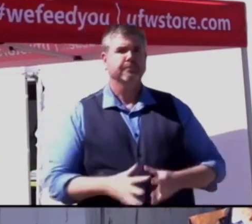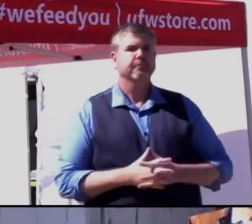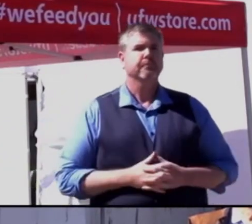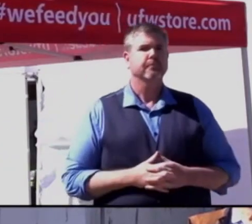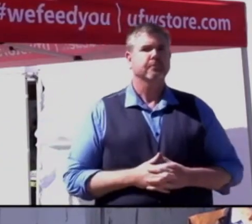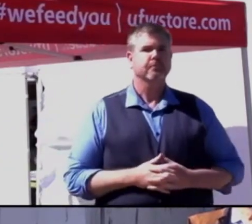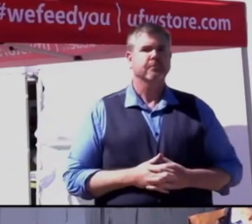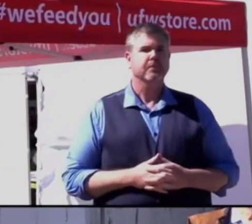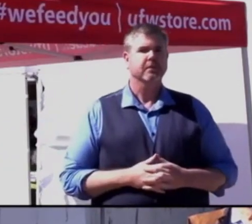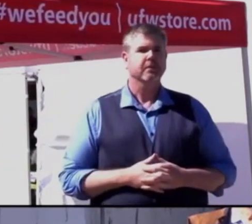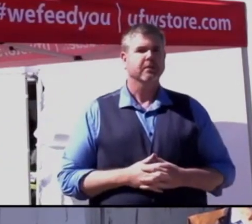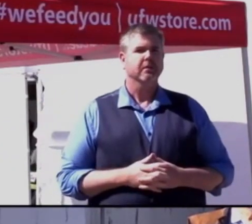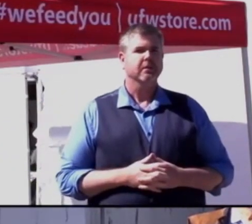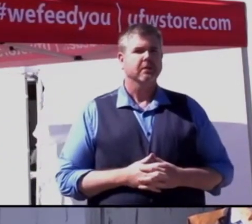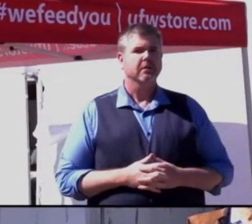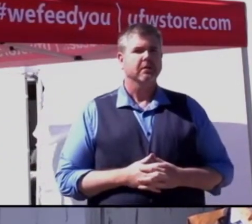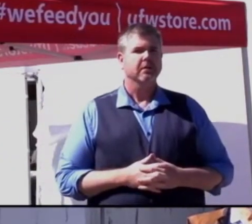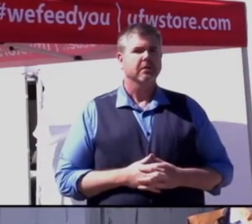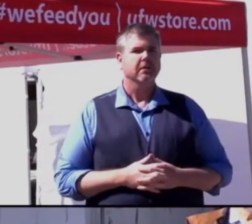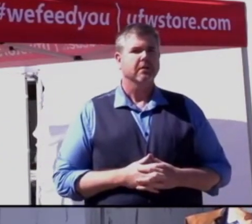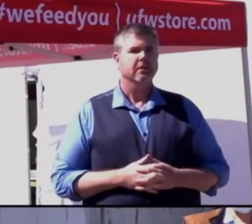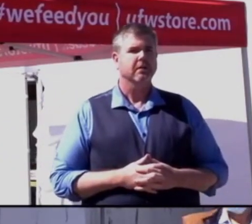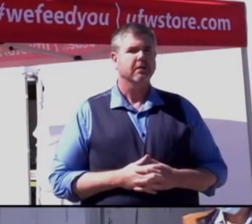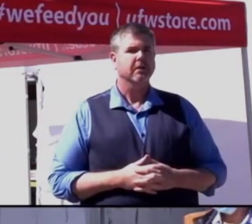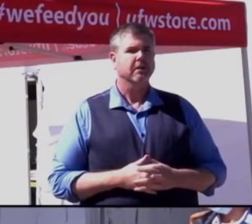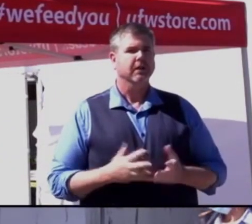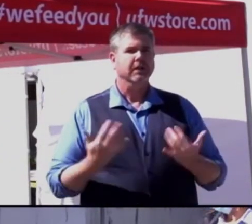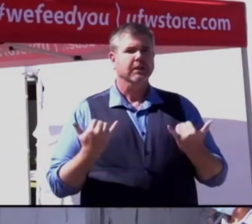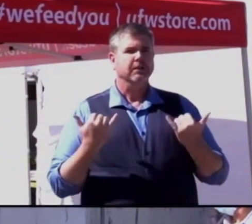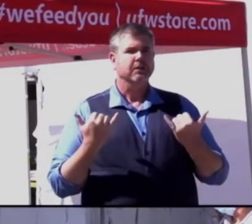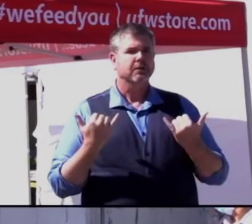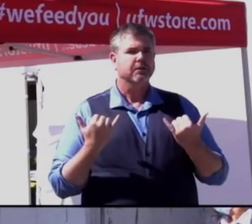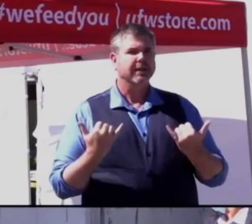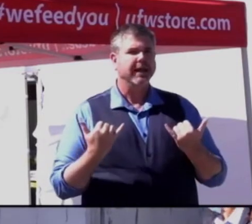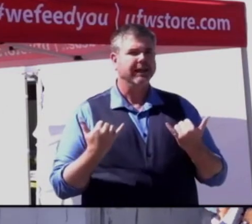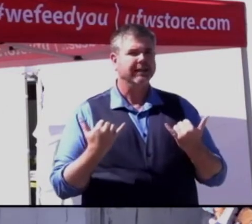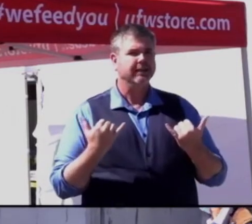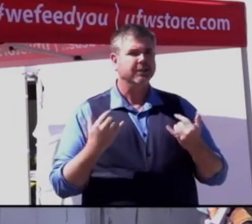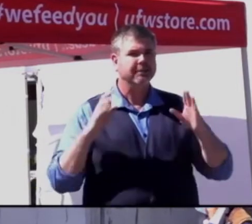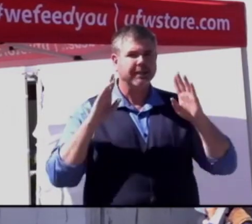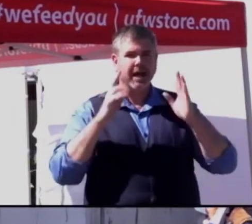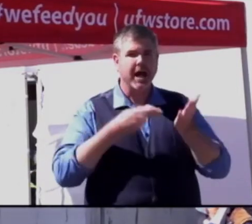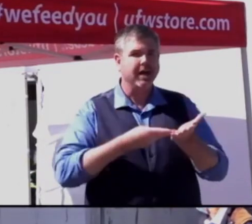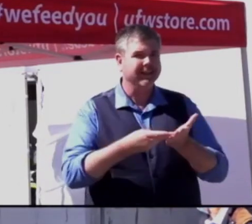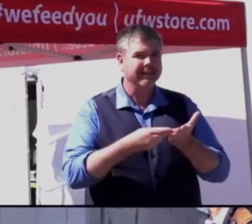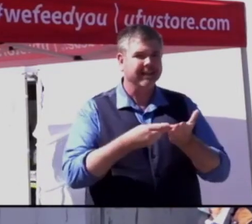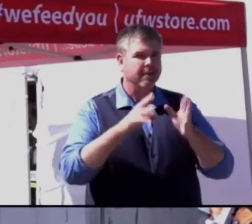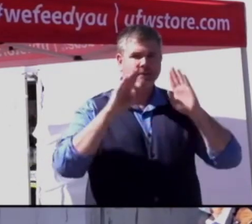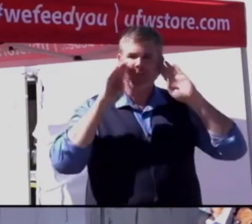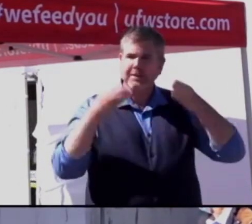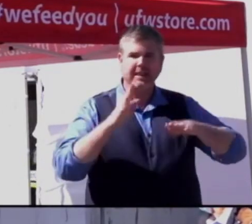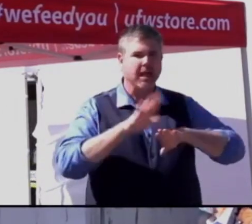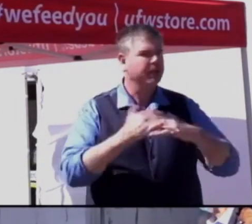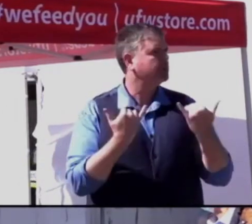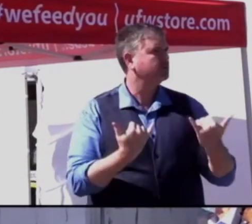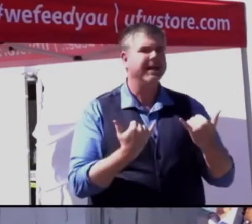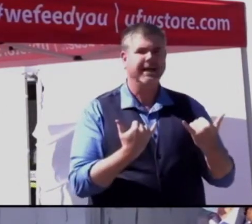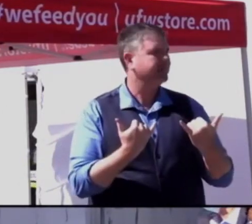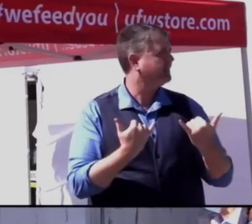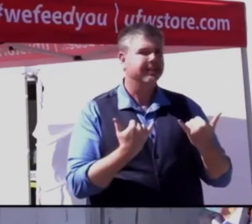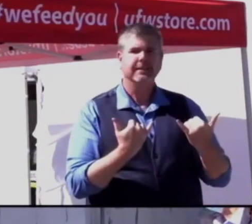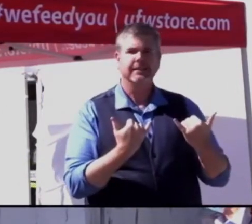Well, today, to be honest, I'm just thinking about today. I'm just thinking about